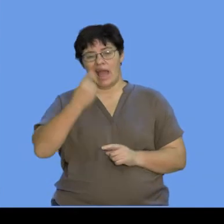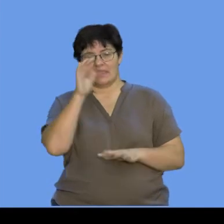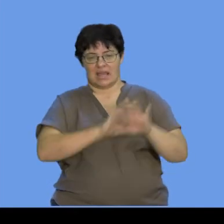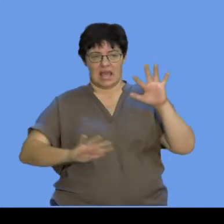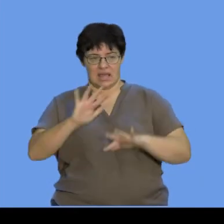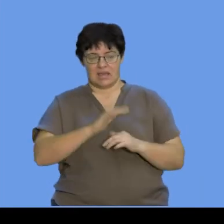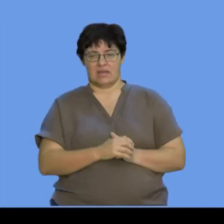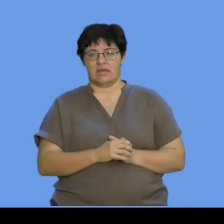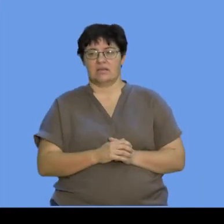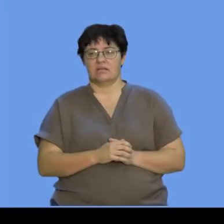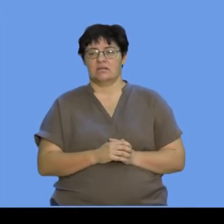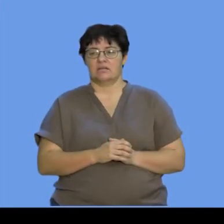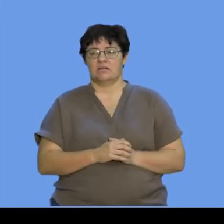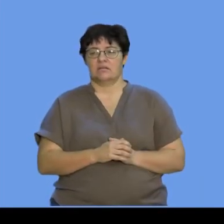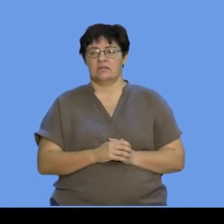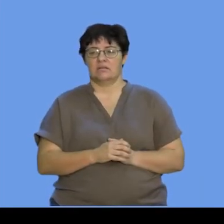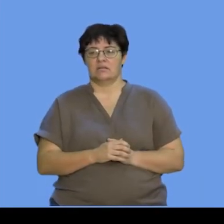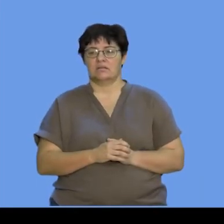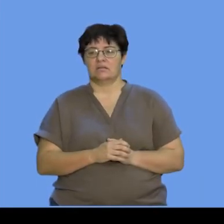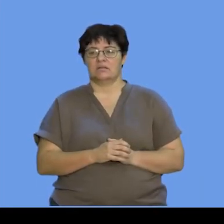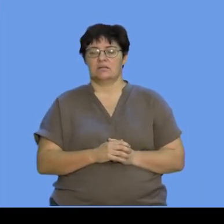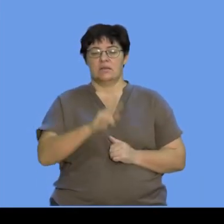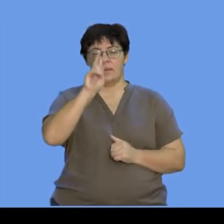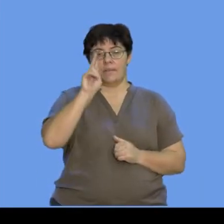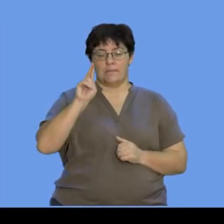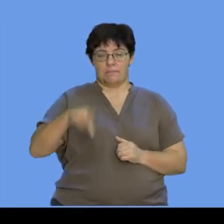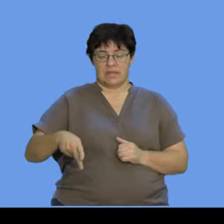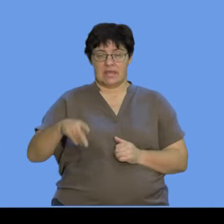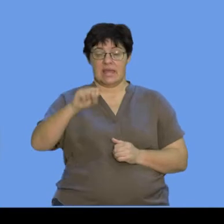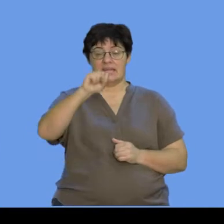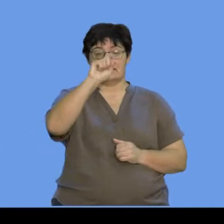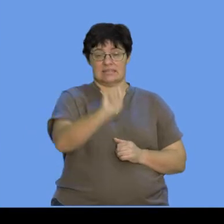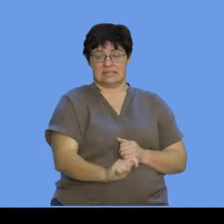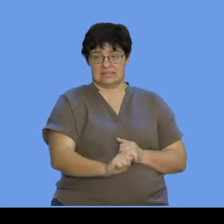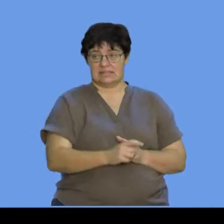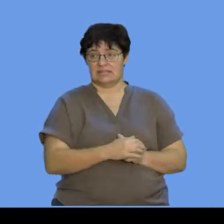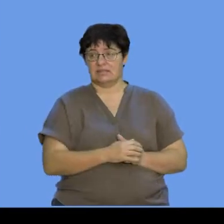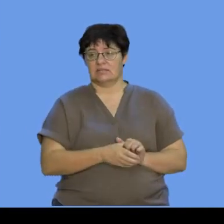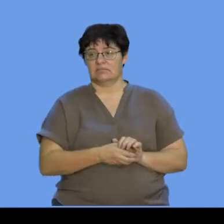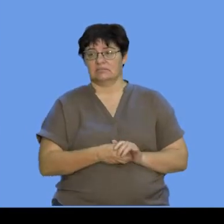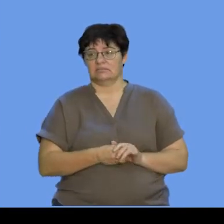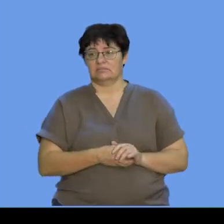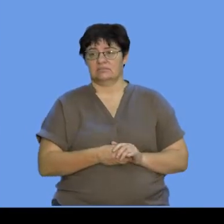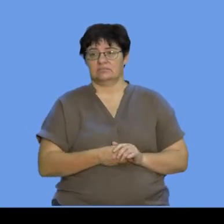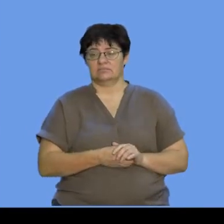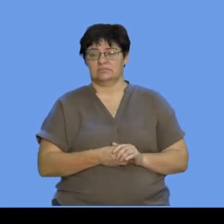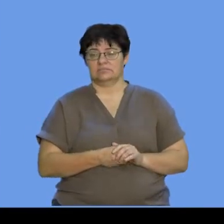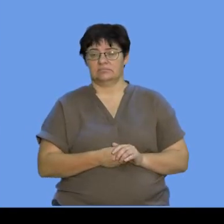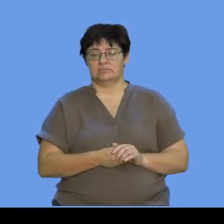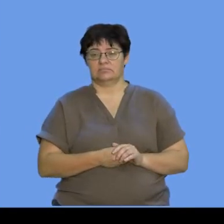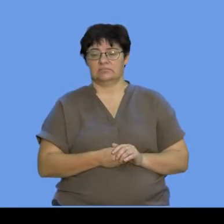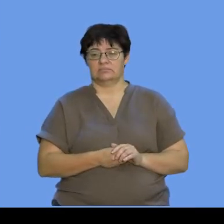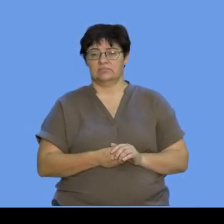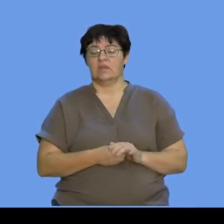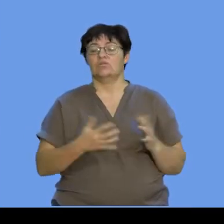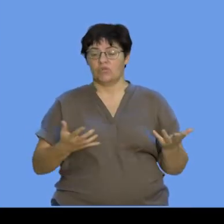to use a different color just to highlight the other one, which is PST. So PST will be that